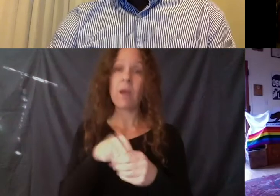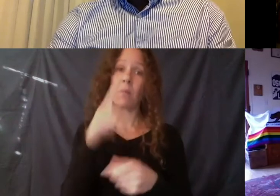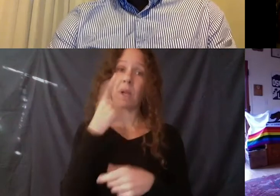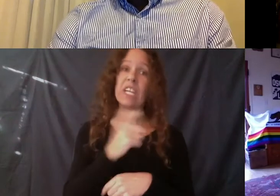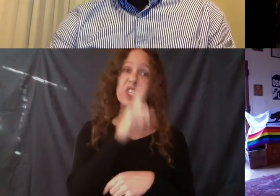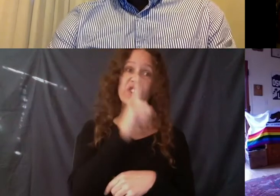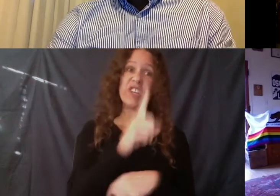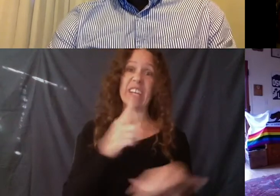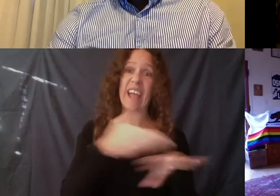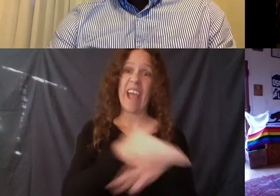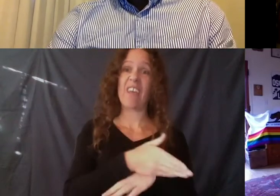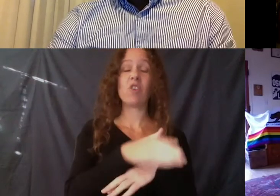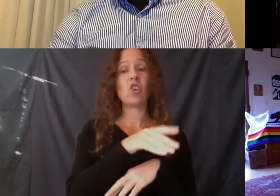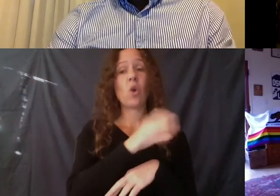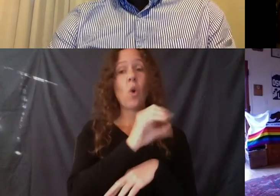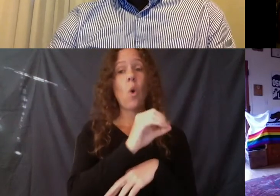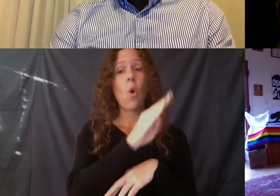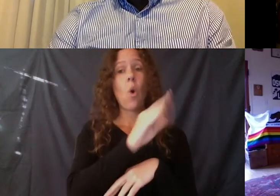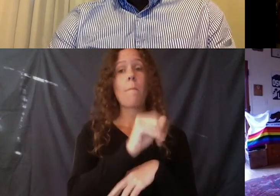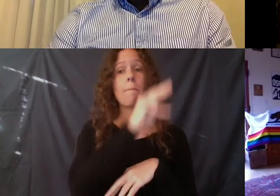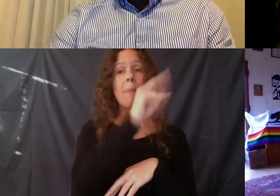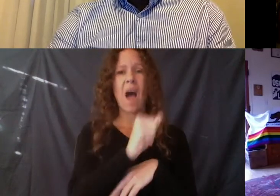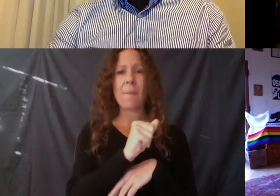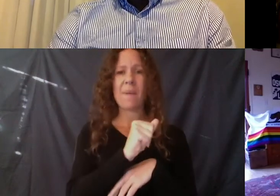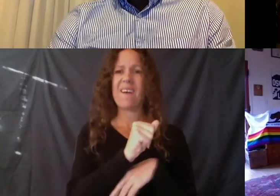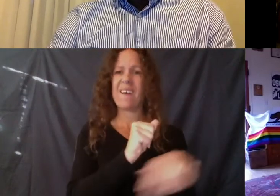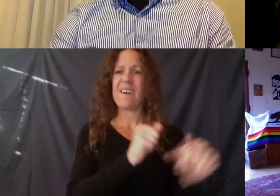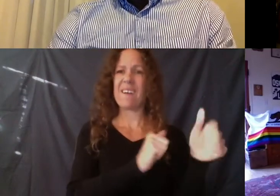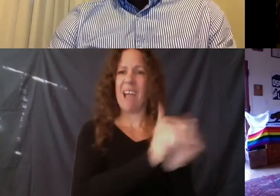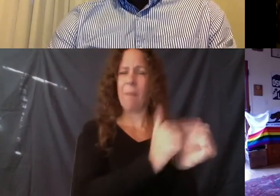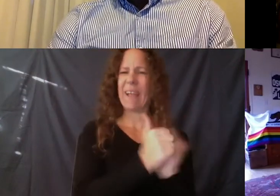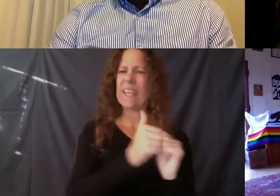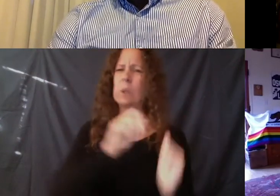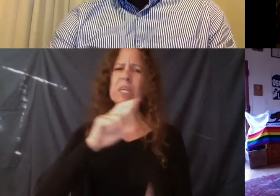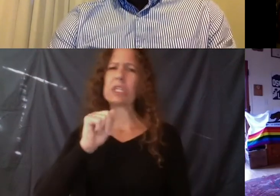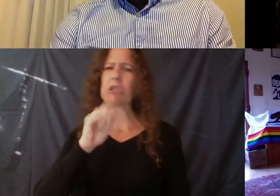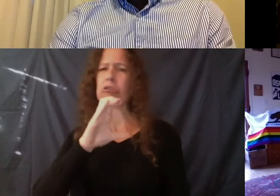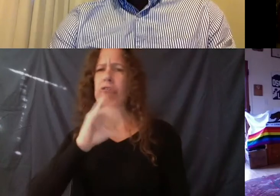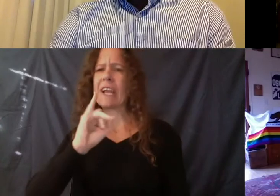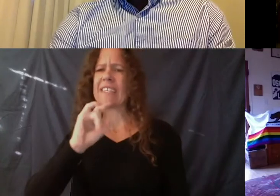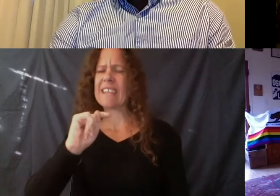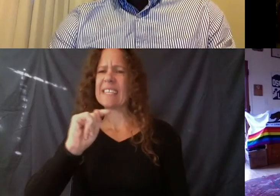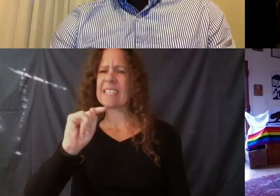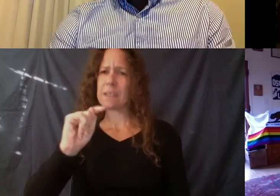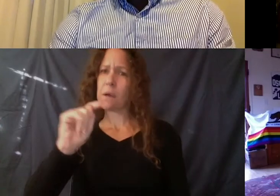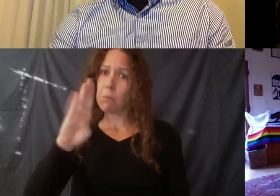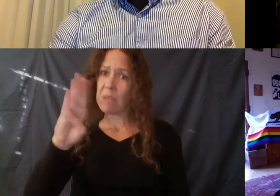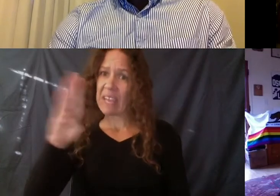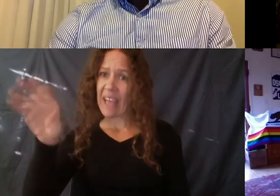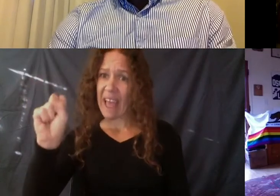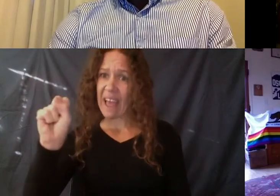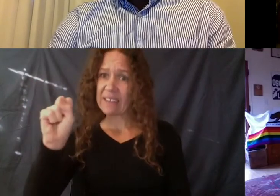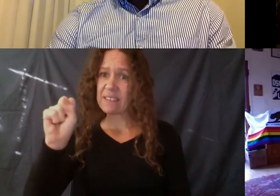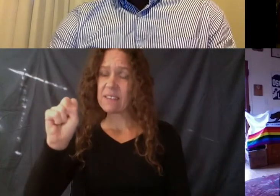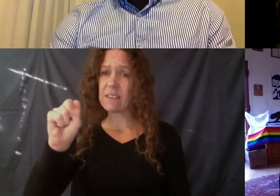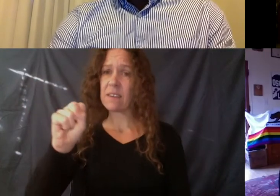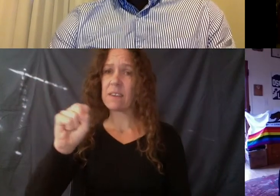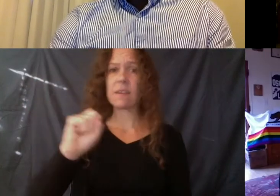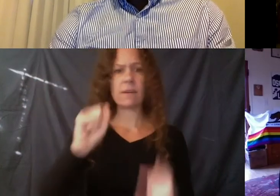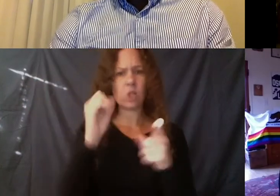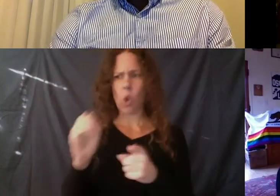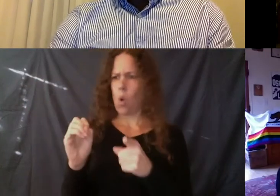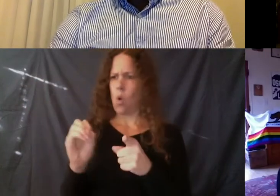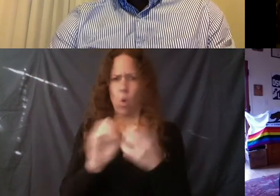the Obama campaign. And what the key thing here is take